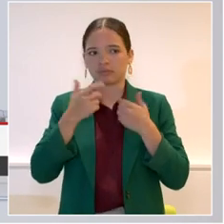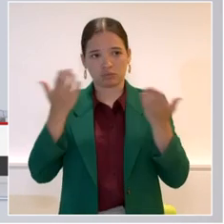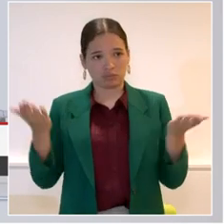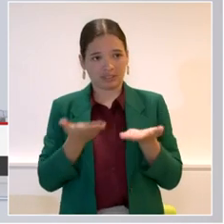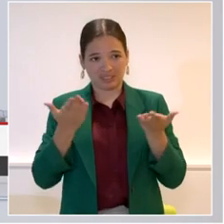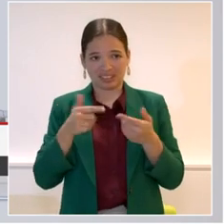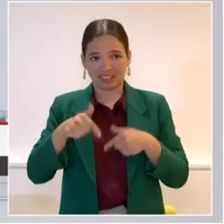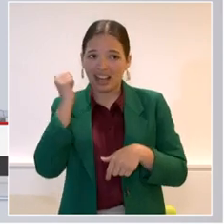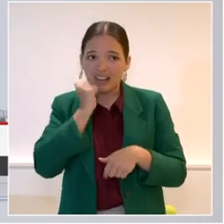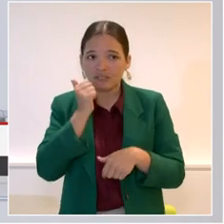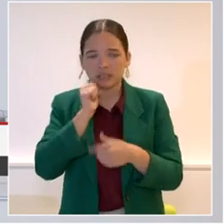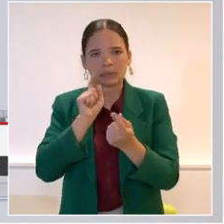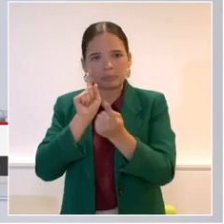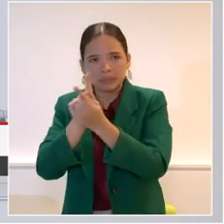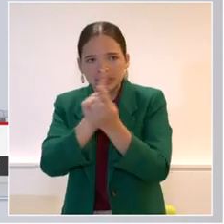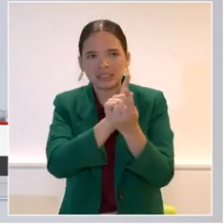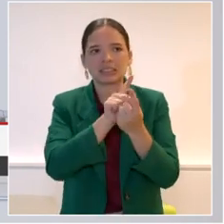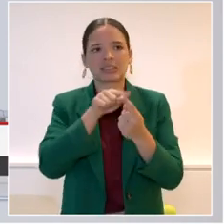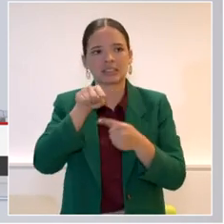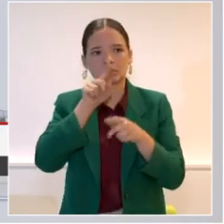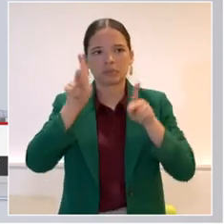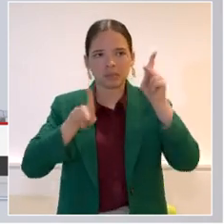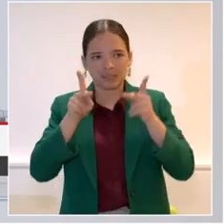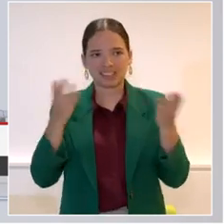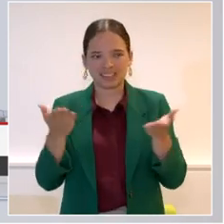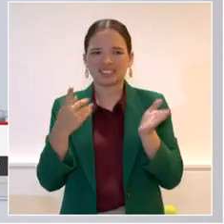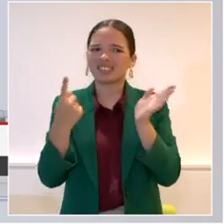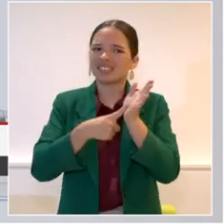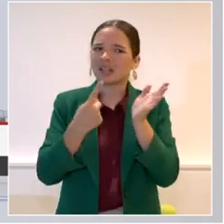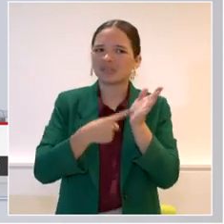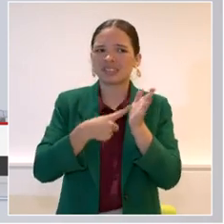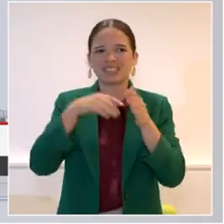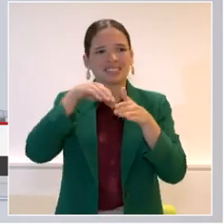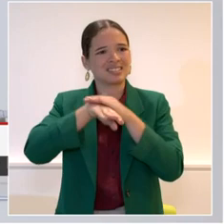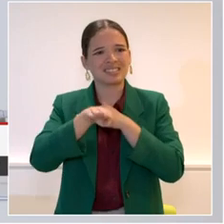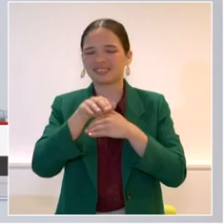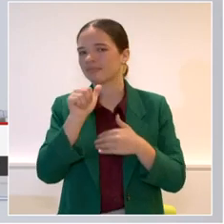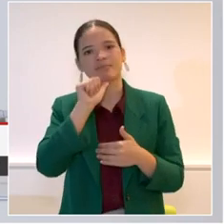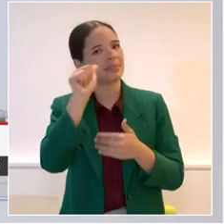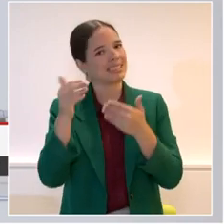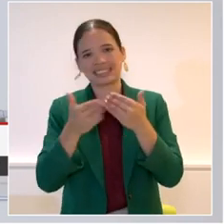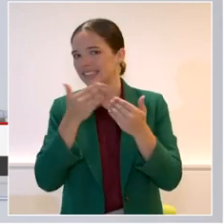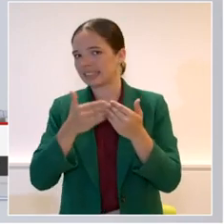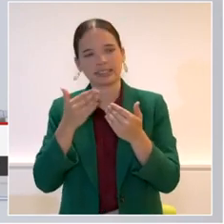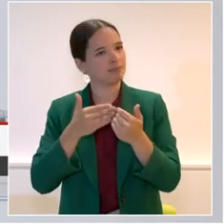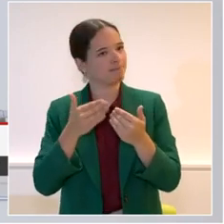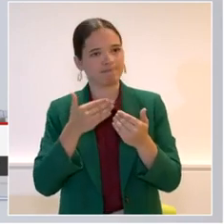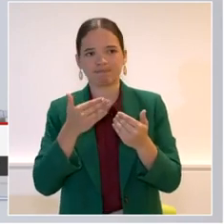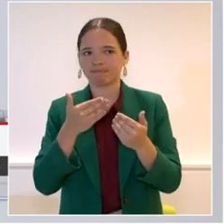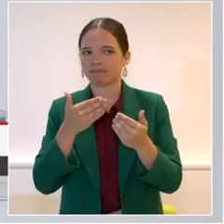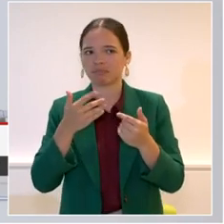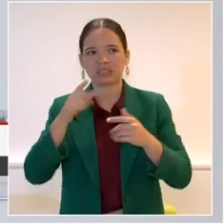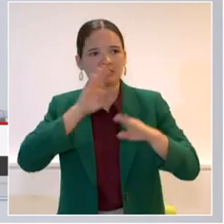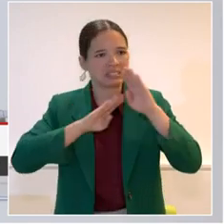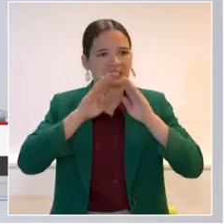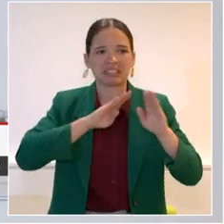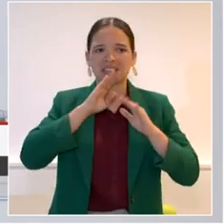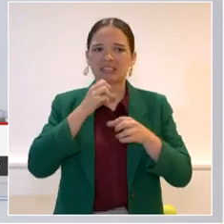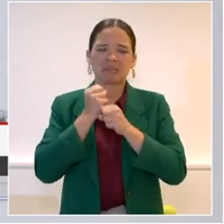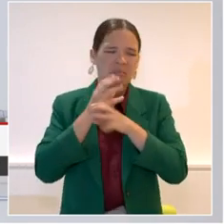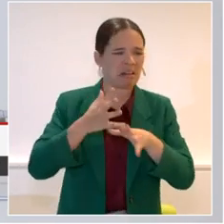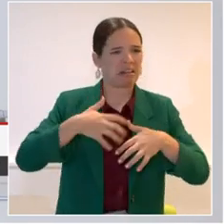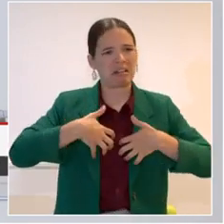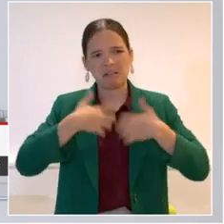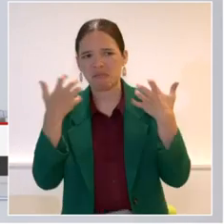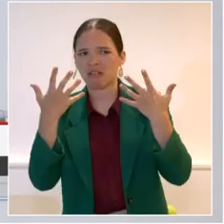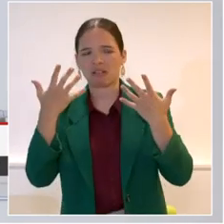people where they are, sometimes when people come in, it won't always be easy. You know, they may take out frustrations because they're going through real life